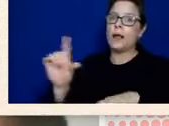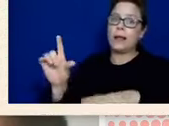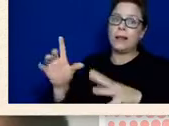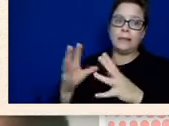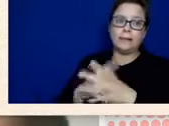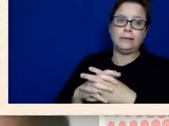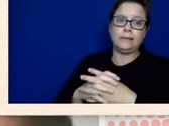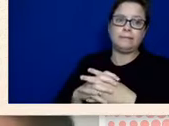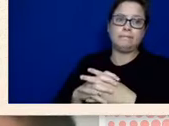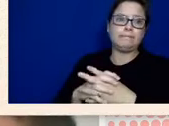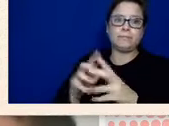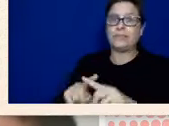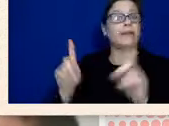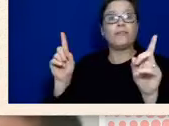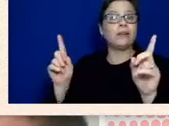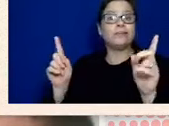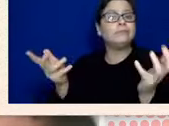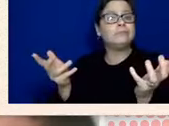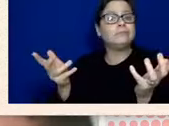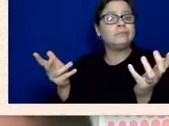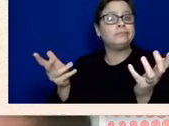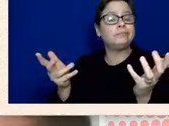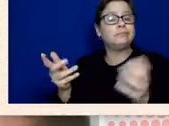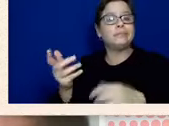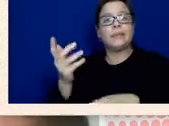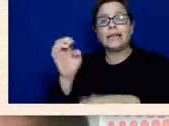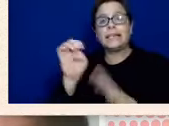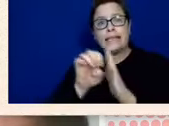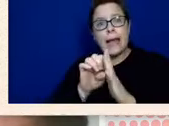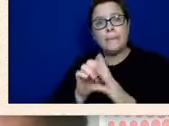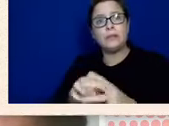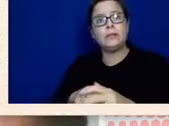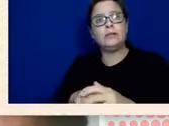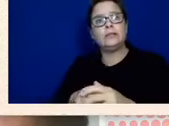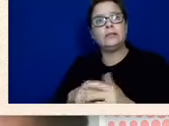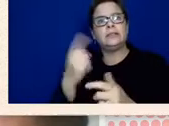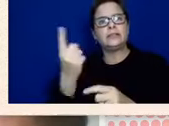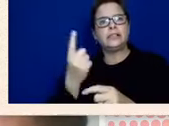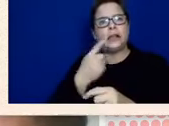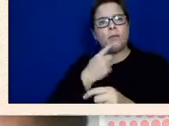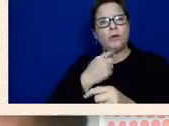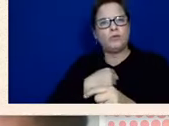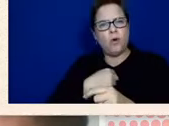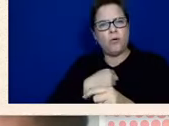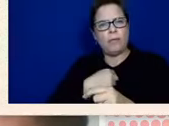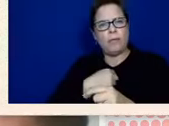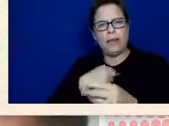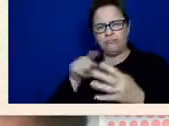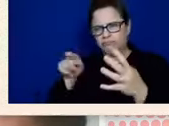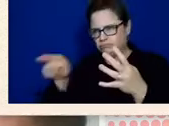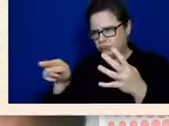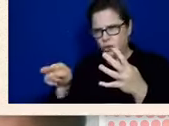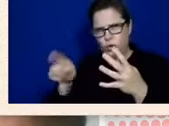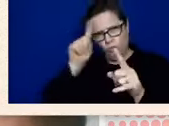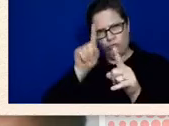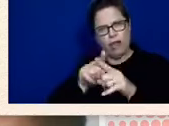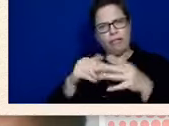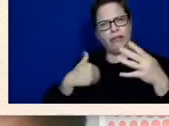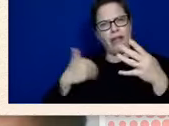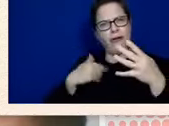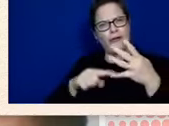it was just different. Like being told you're different from somebody else, and um,